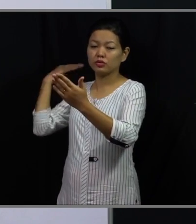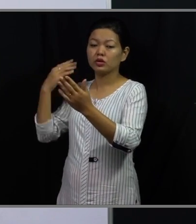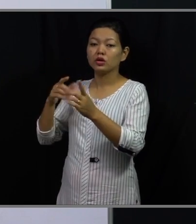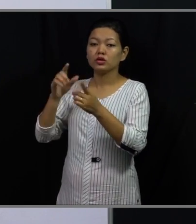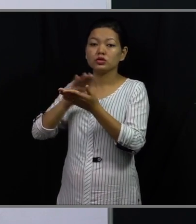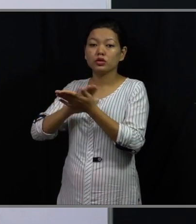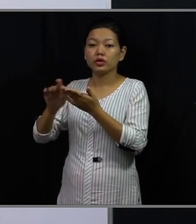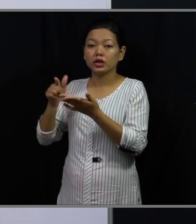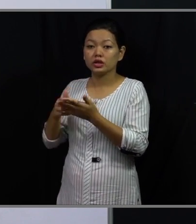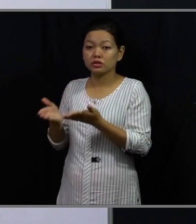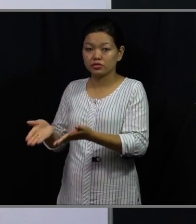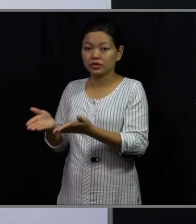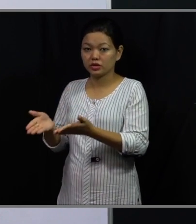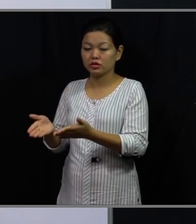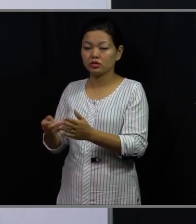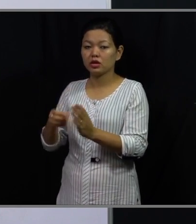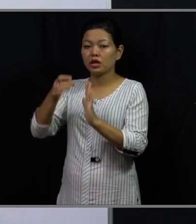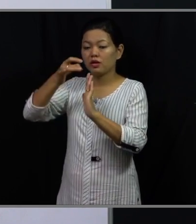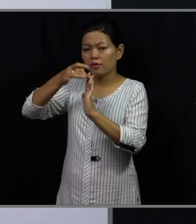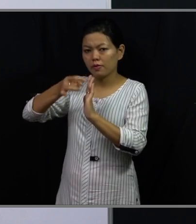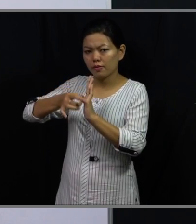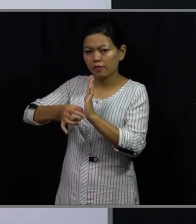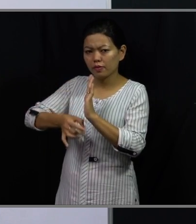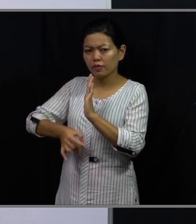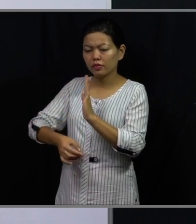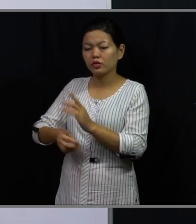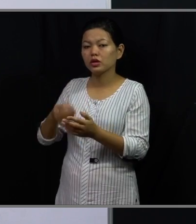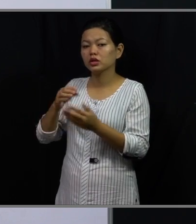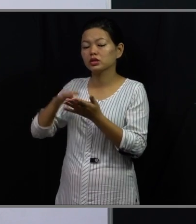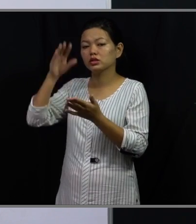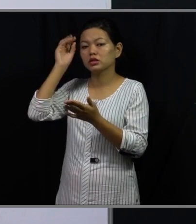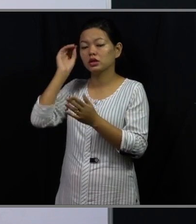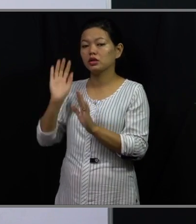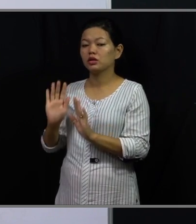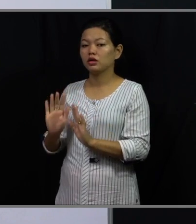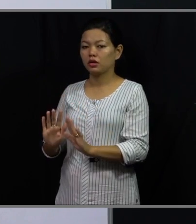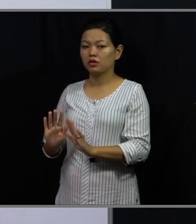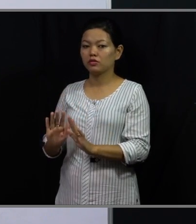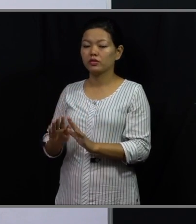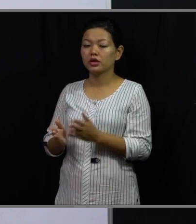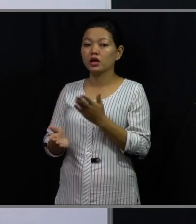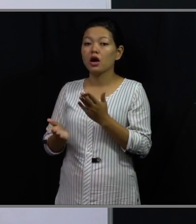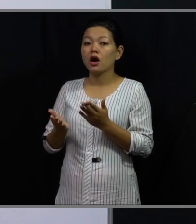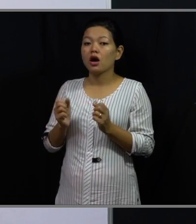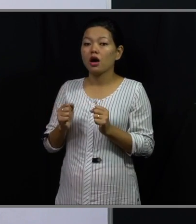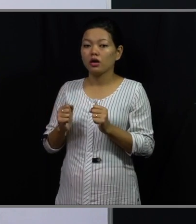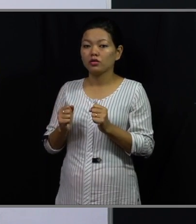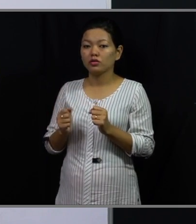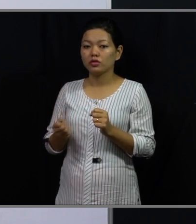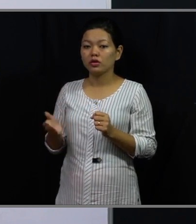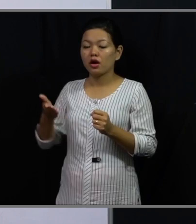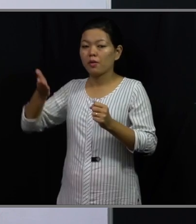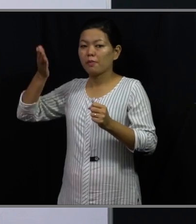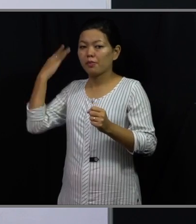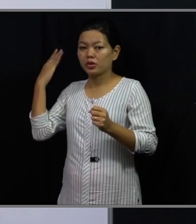tries to compare the different events, okay, in the what happened in the past and how is it similar with each other also. So in that way,